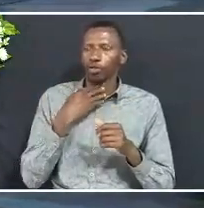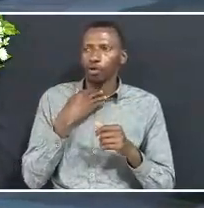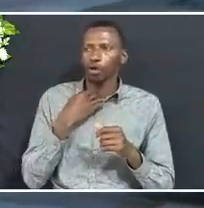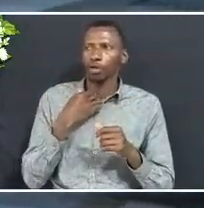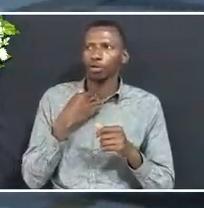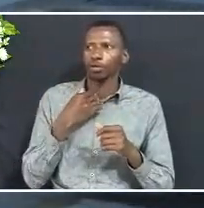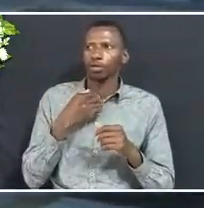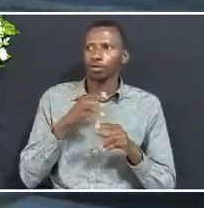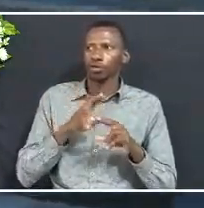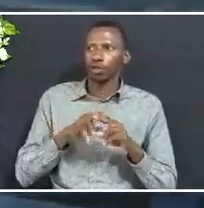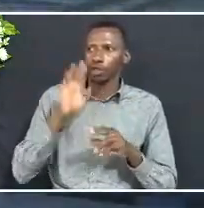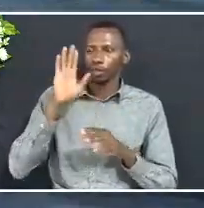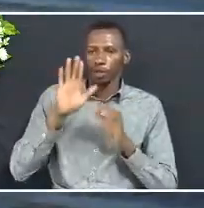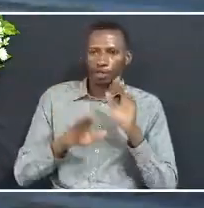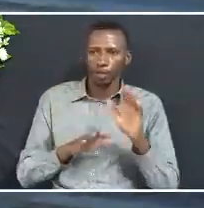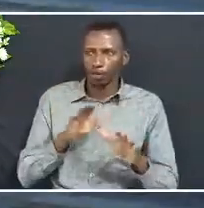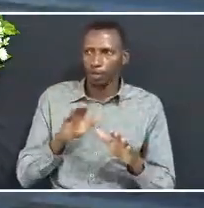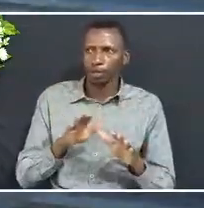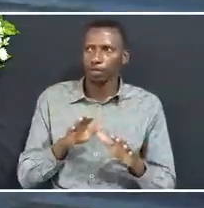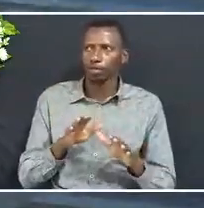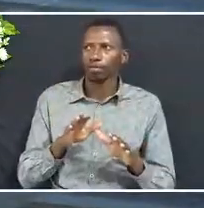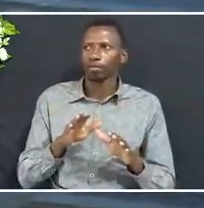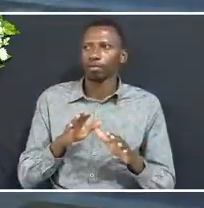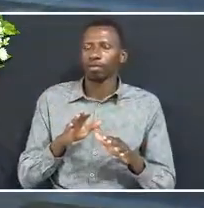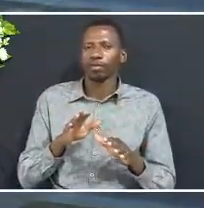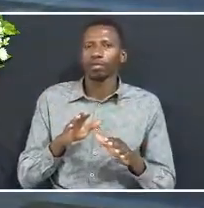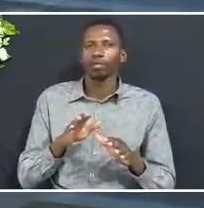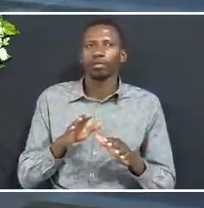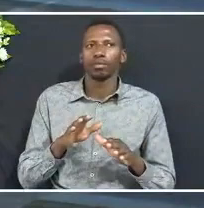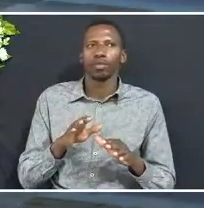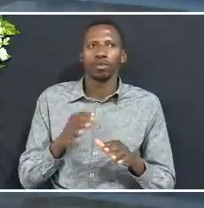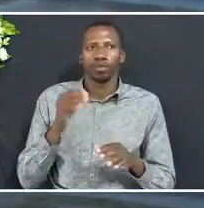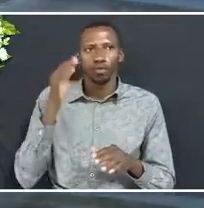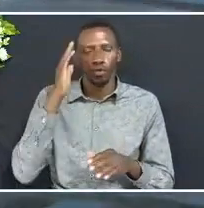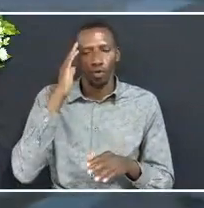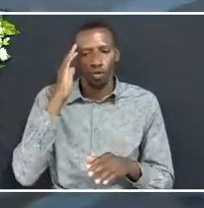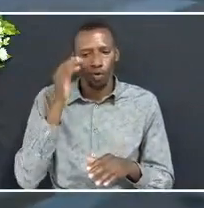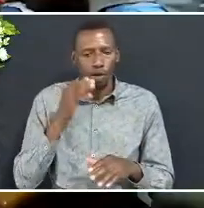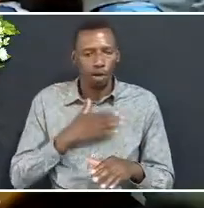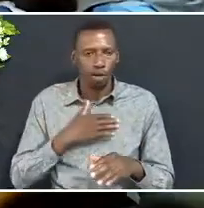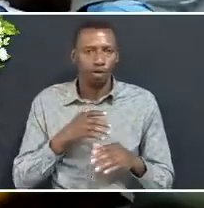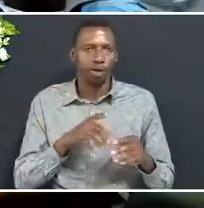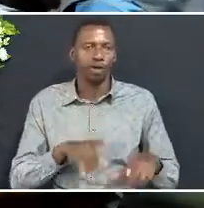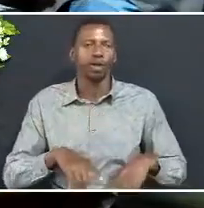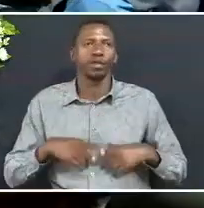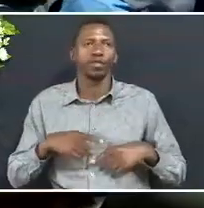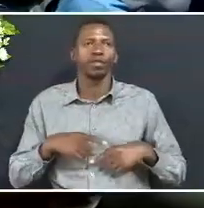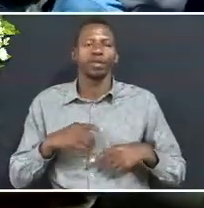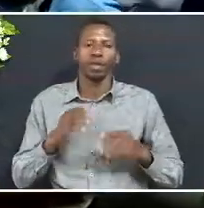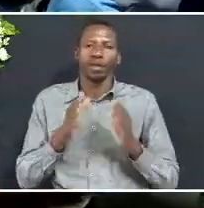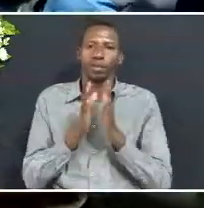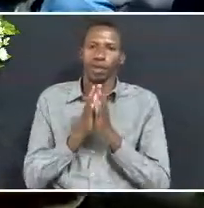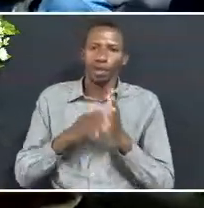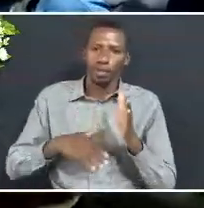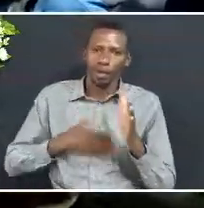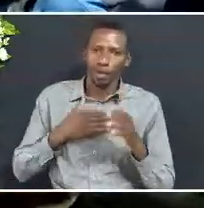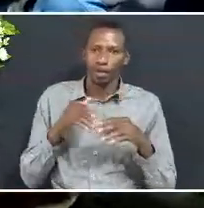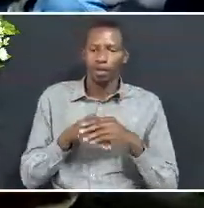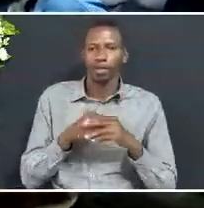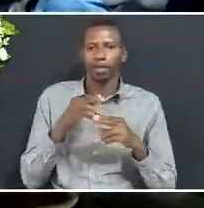sit at his feet to rediscover our life and the calling he has given us individually. It's my prayer in Jesus' name.